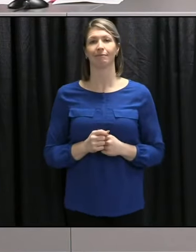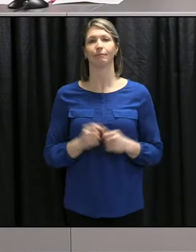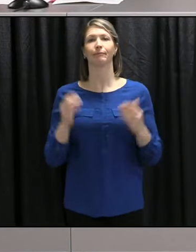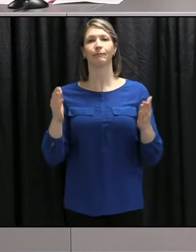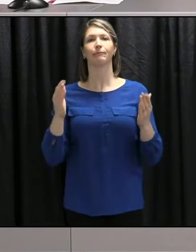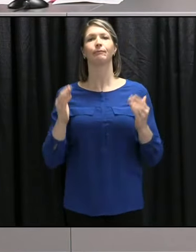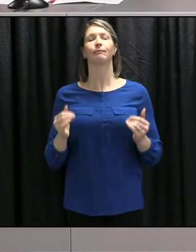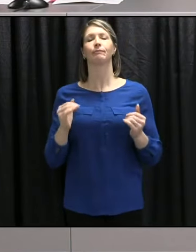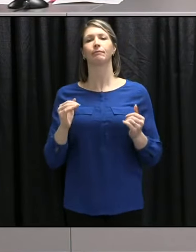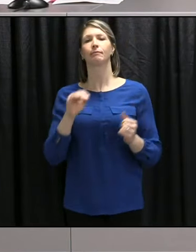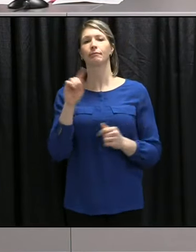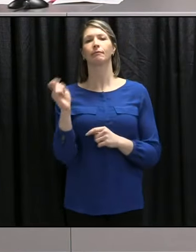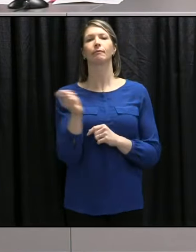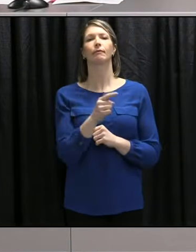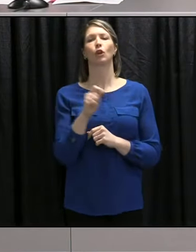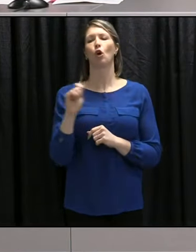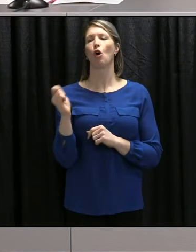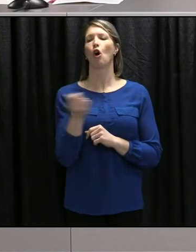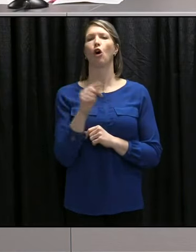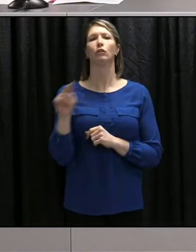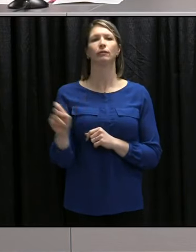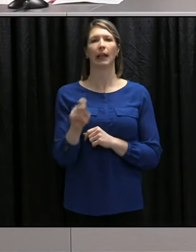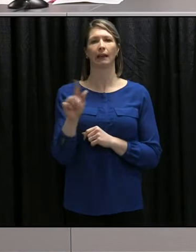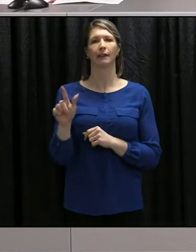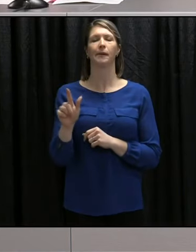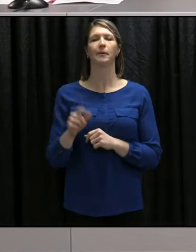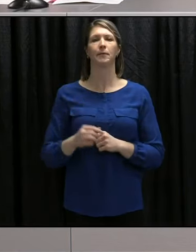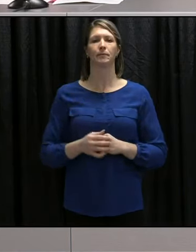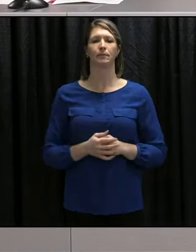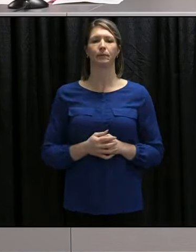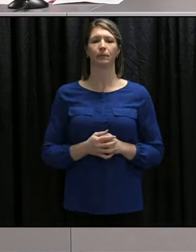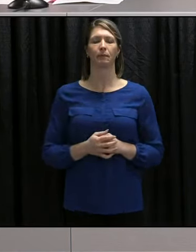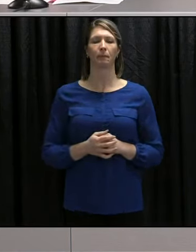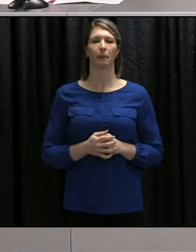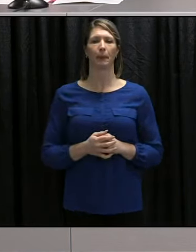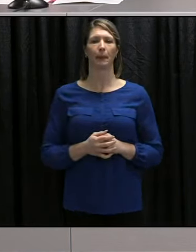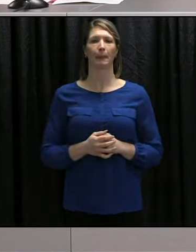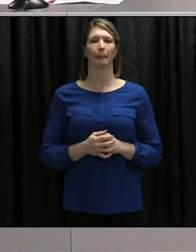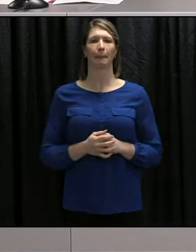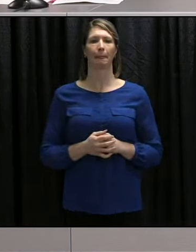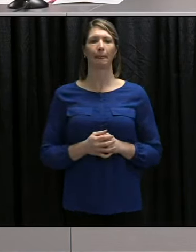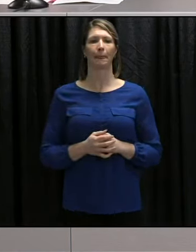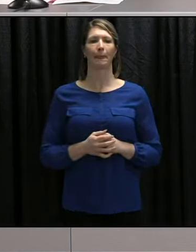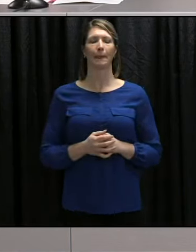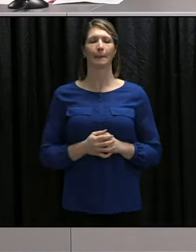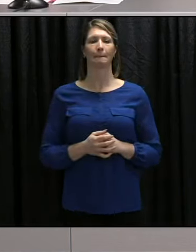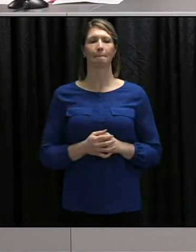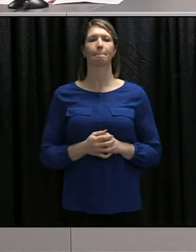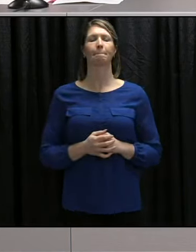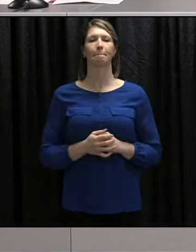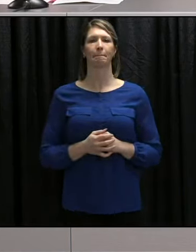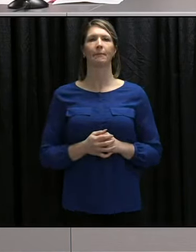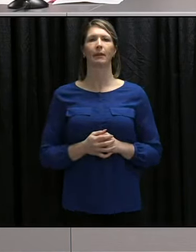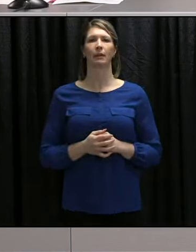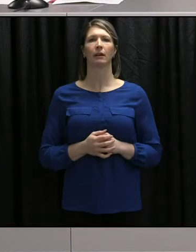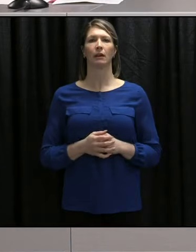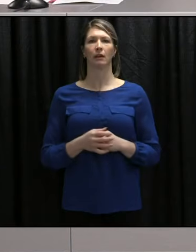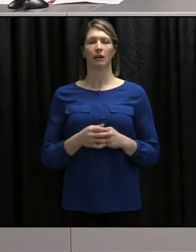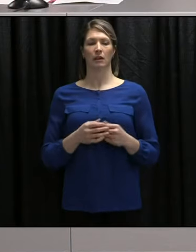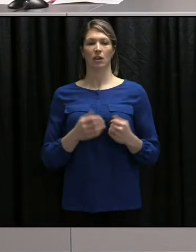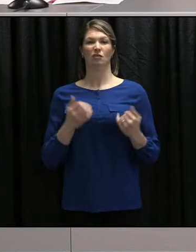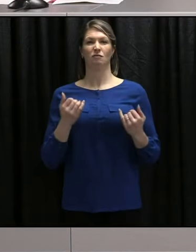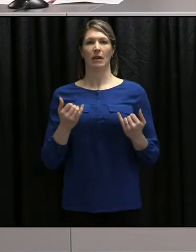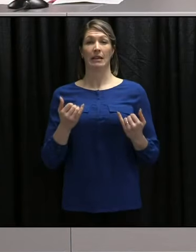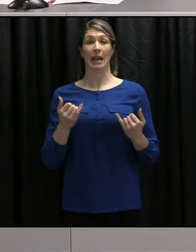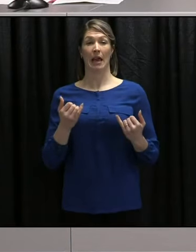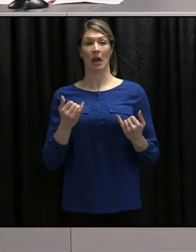Labrador. Please go ahead. Thank you. According to the Cape Breton Regional Police, over the weekend, a Marine Atlantic